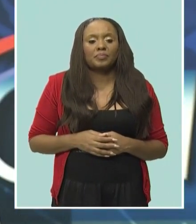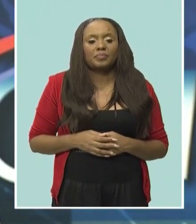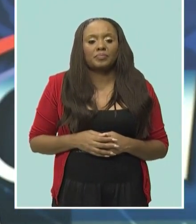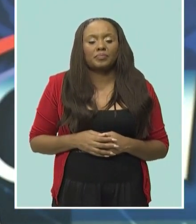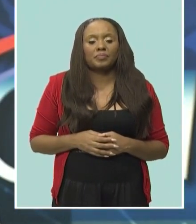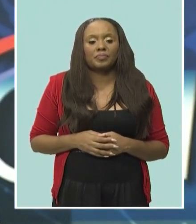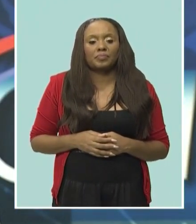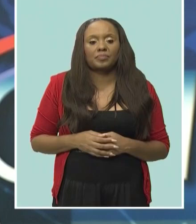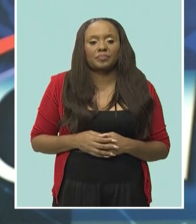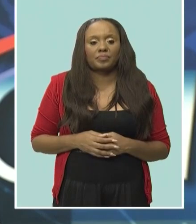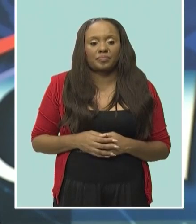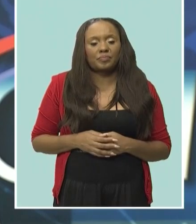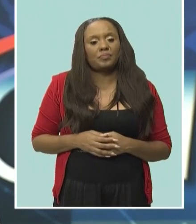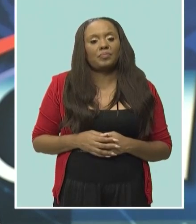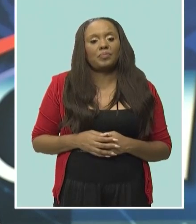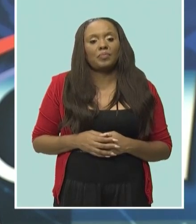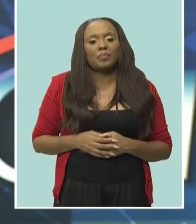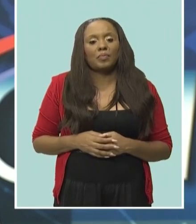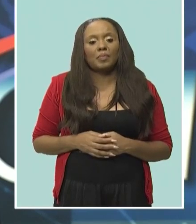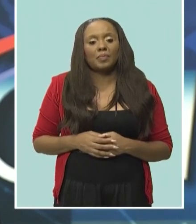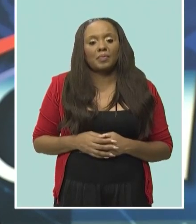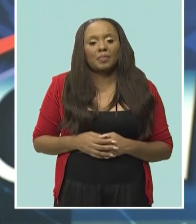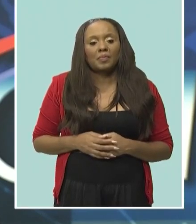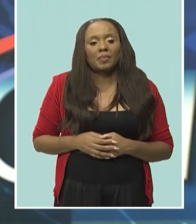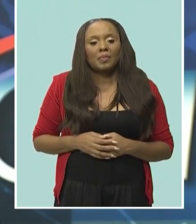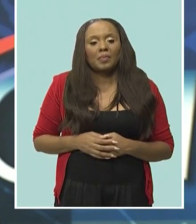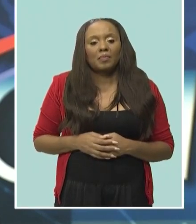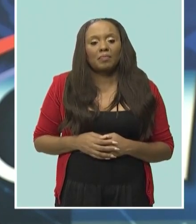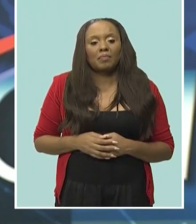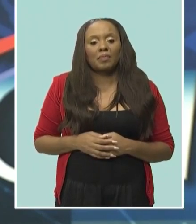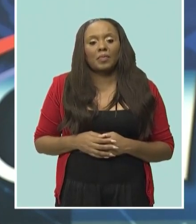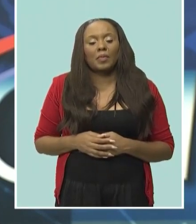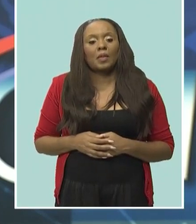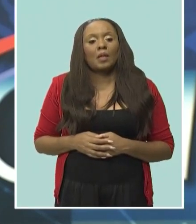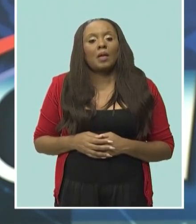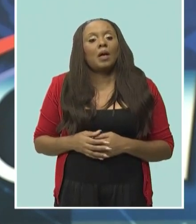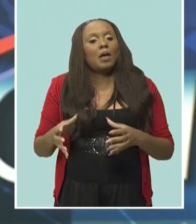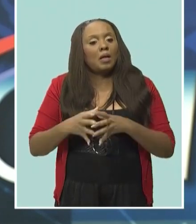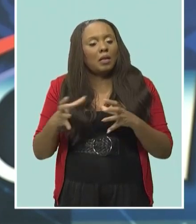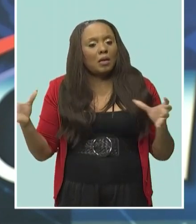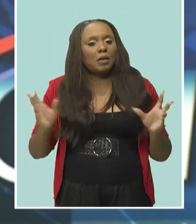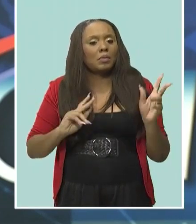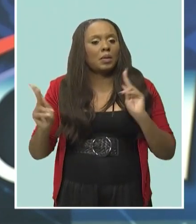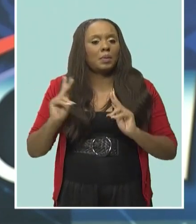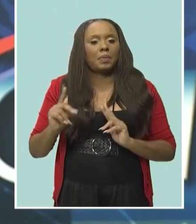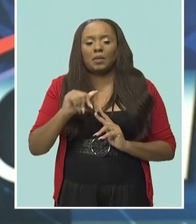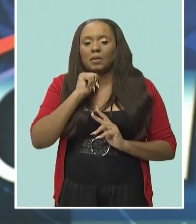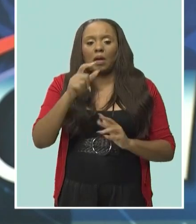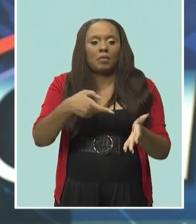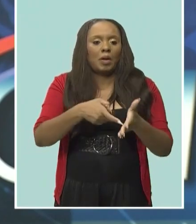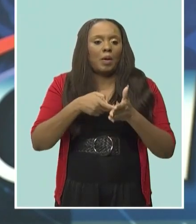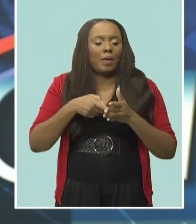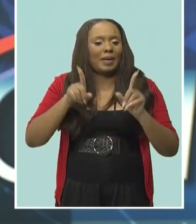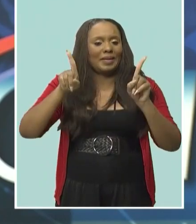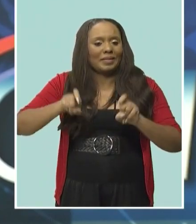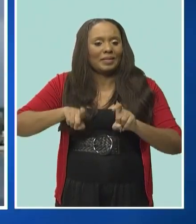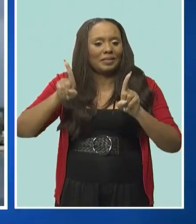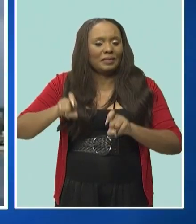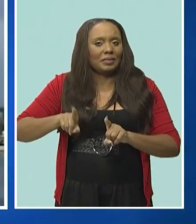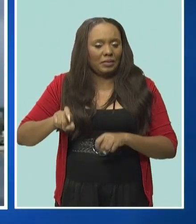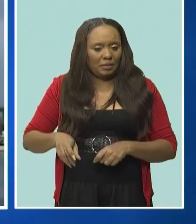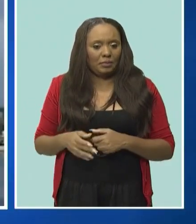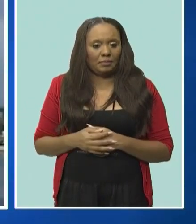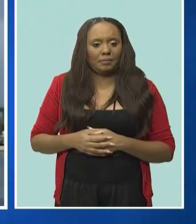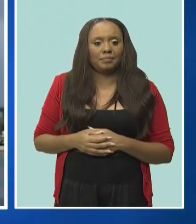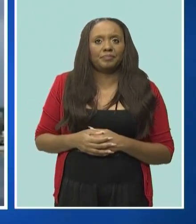The CARFA director added that the agency has not been seeing as many requests for testing from member states. There